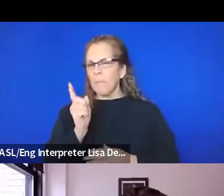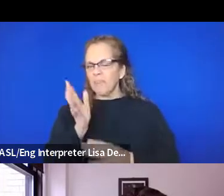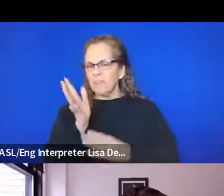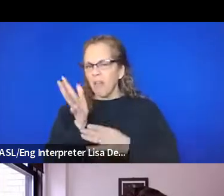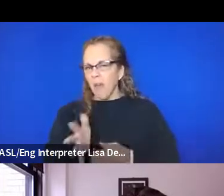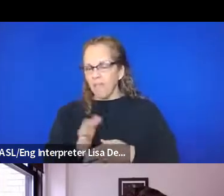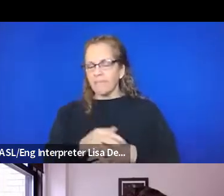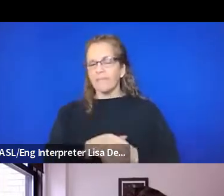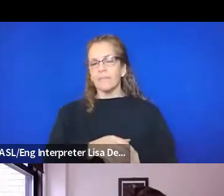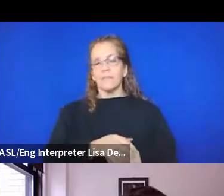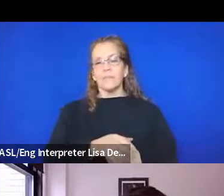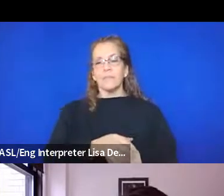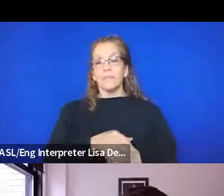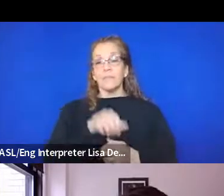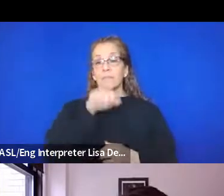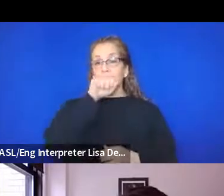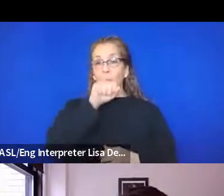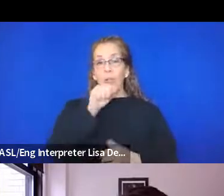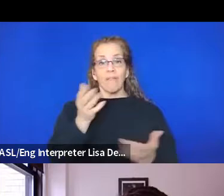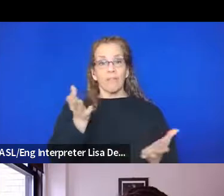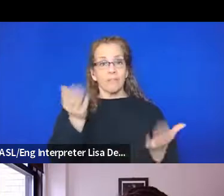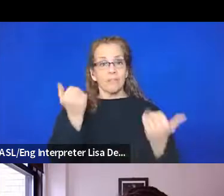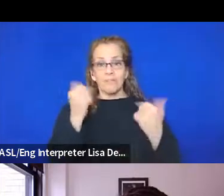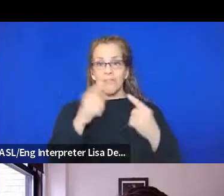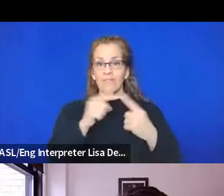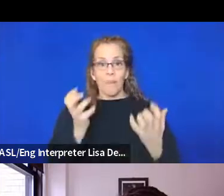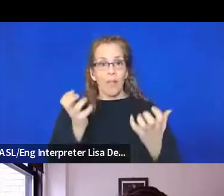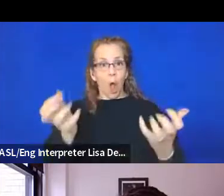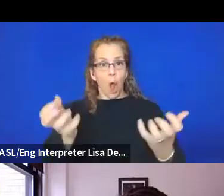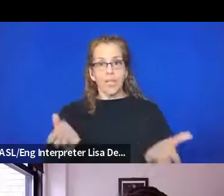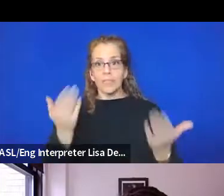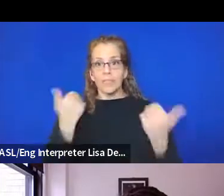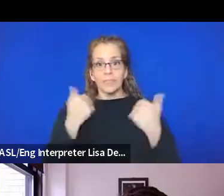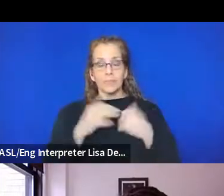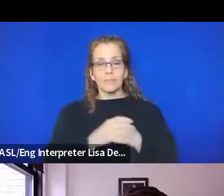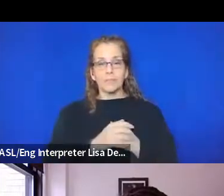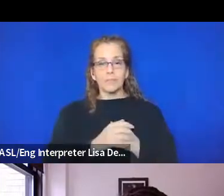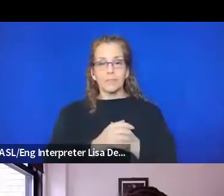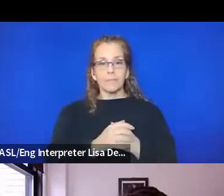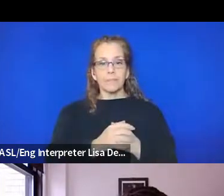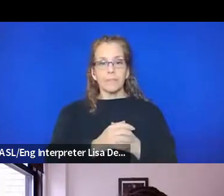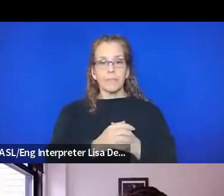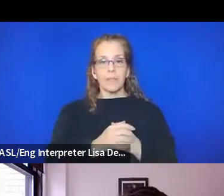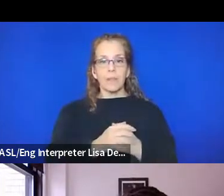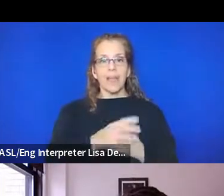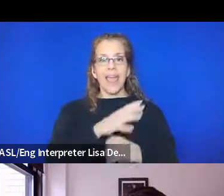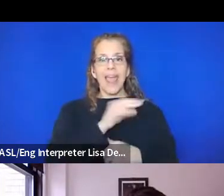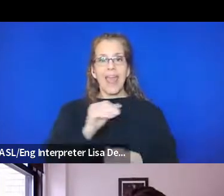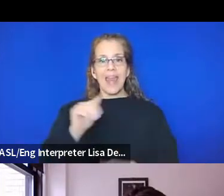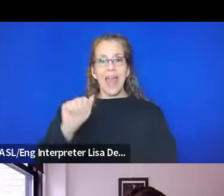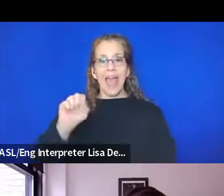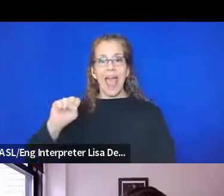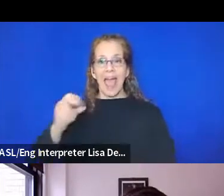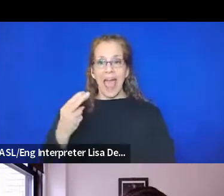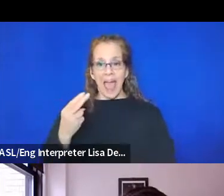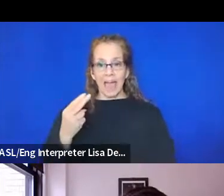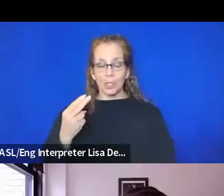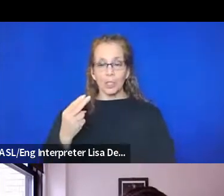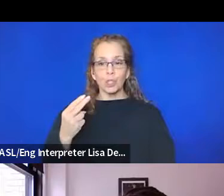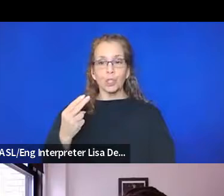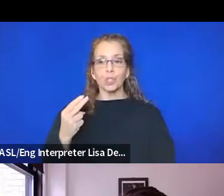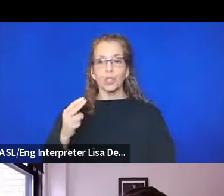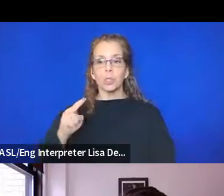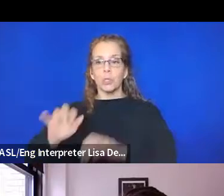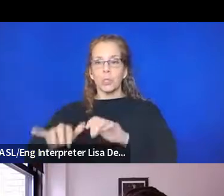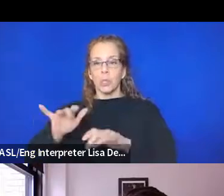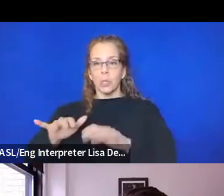And we would love to hear from you audience members. And I'll also note that Ash has dropped a really helpful budgeting